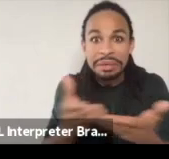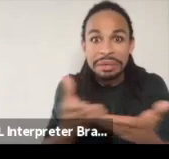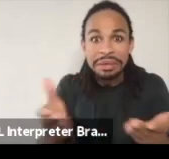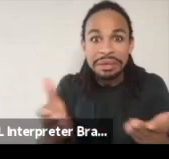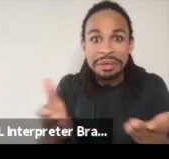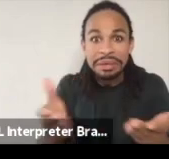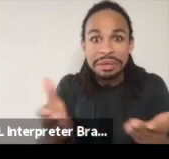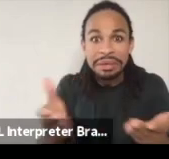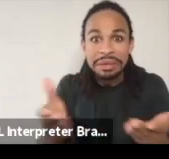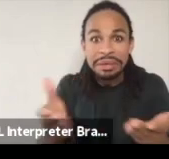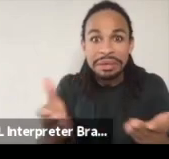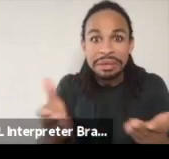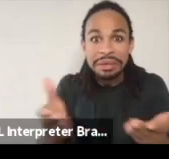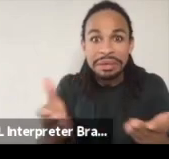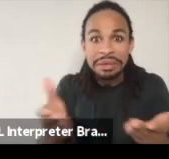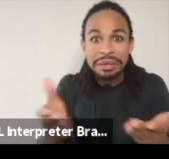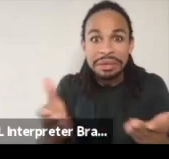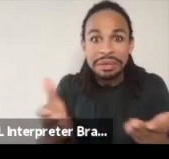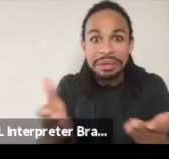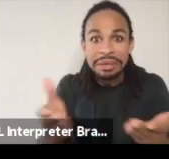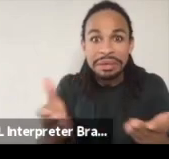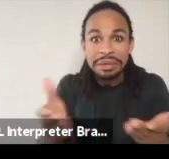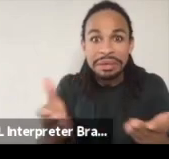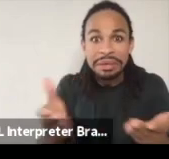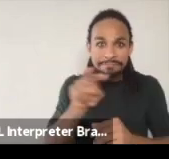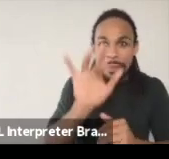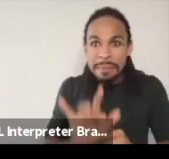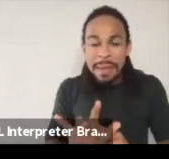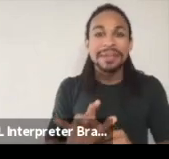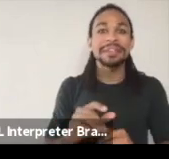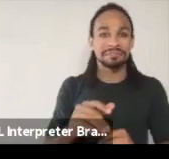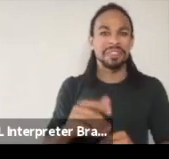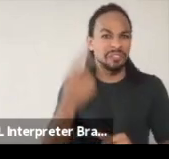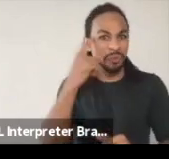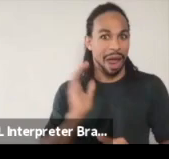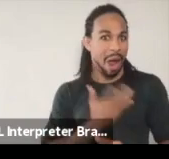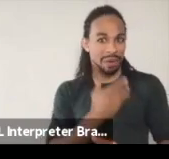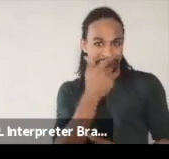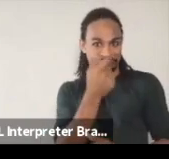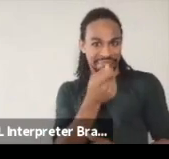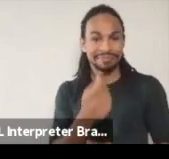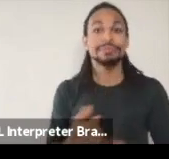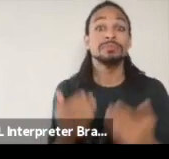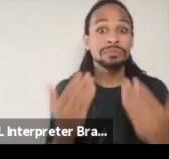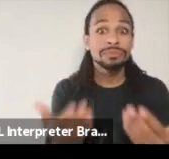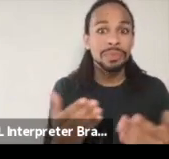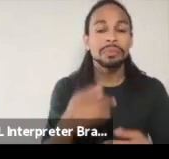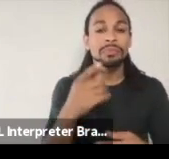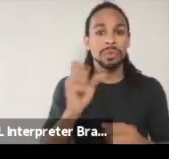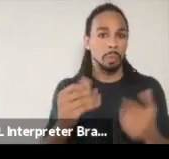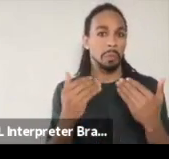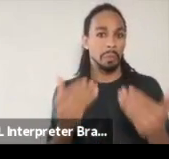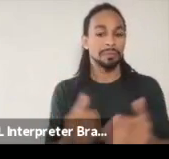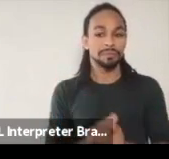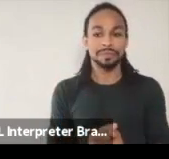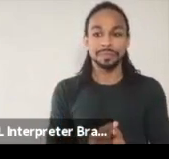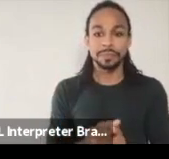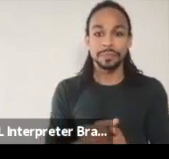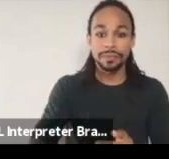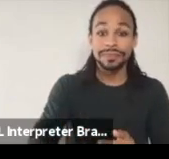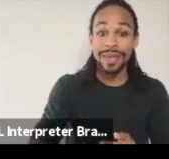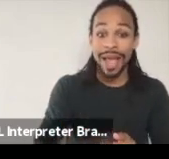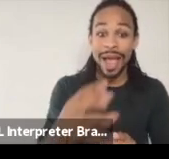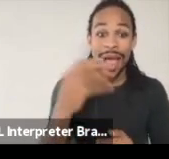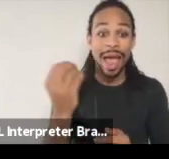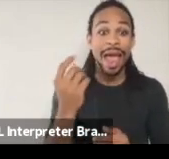many of us it is. So please add that in. This is really helpful. Yeah, and I can just quickly jump in